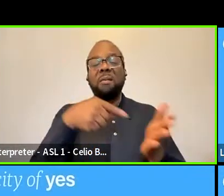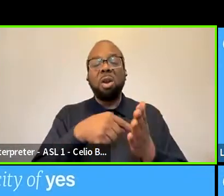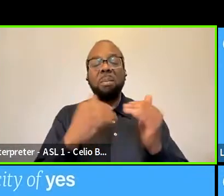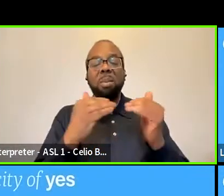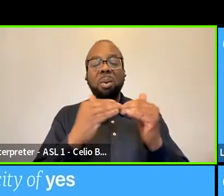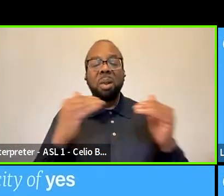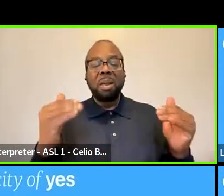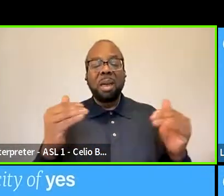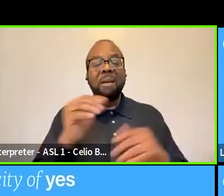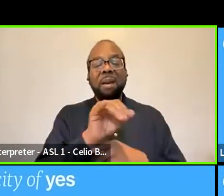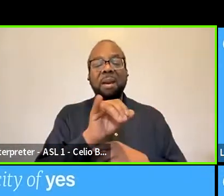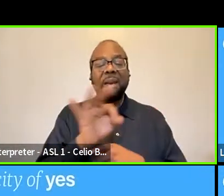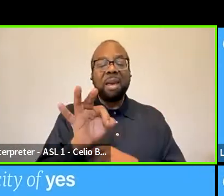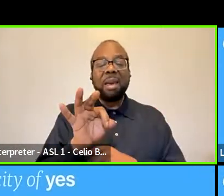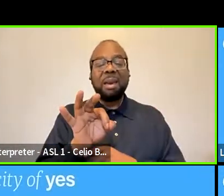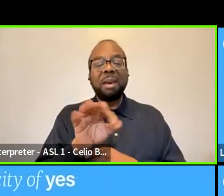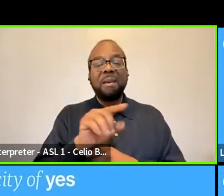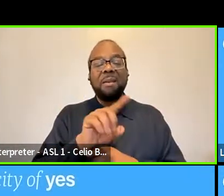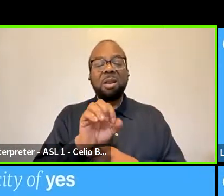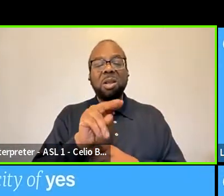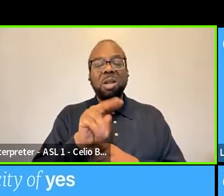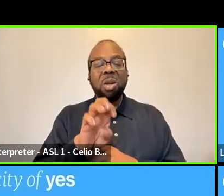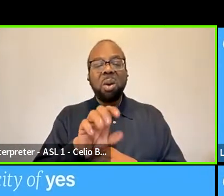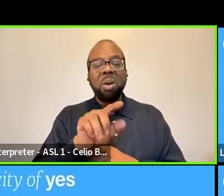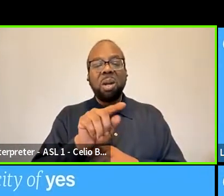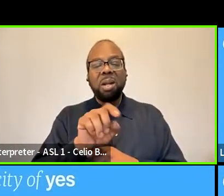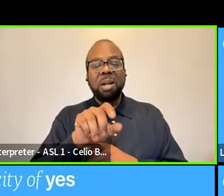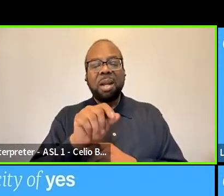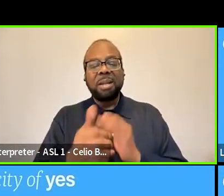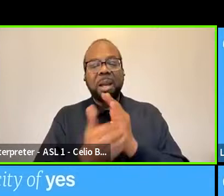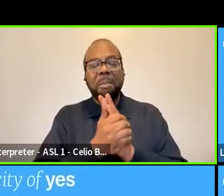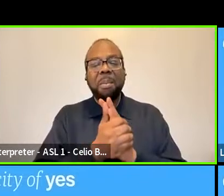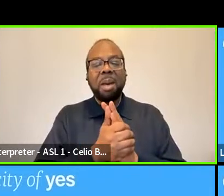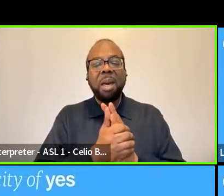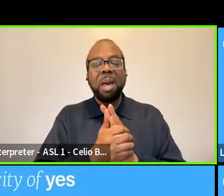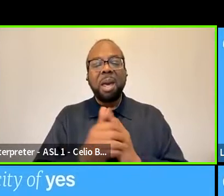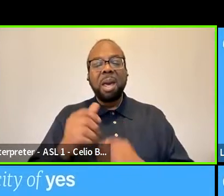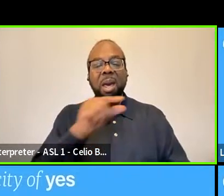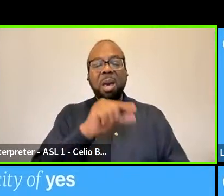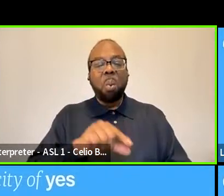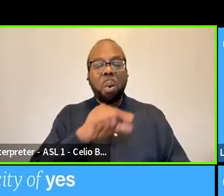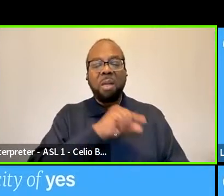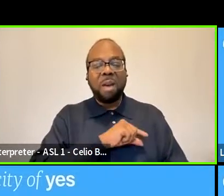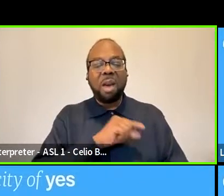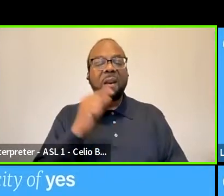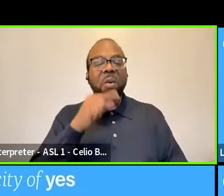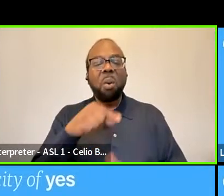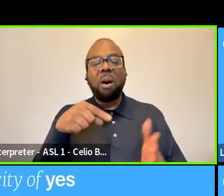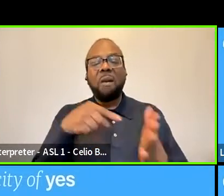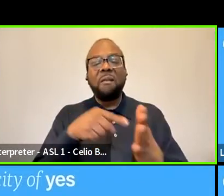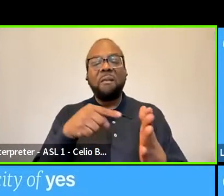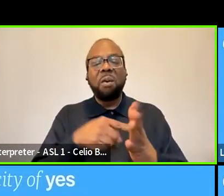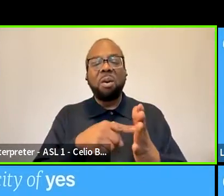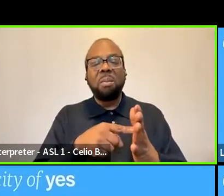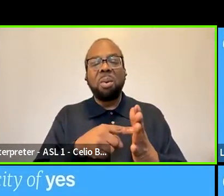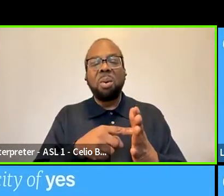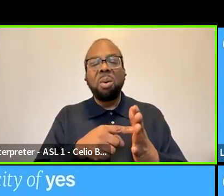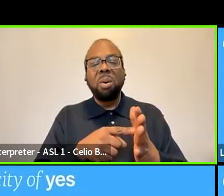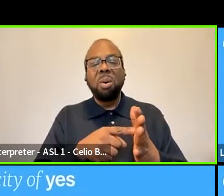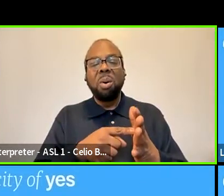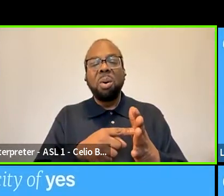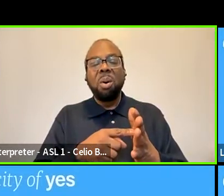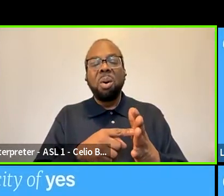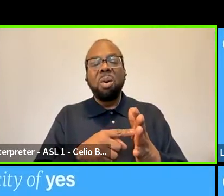tax amendment qualify for the affordable mandate that the state law requires?